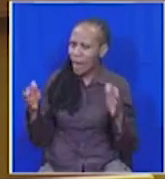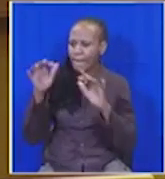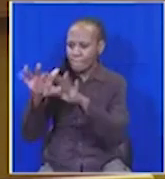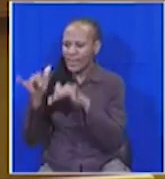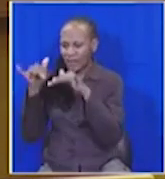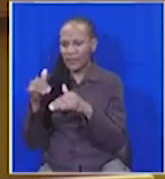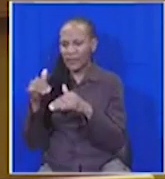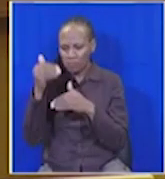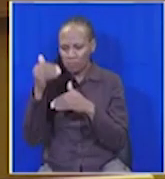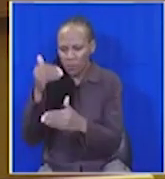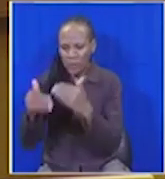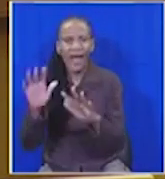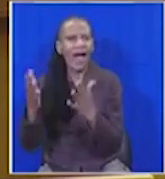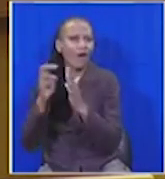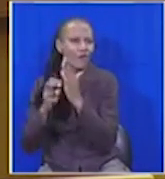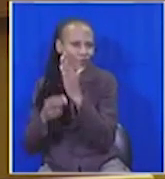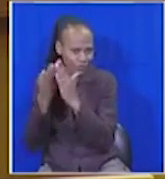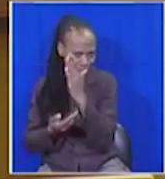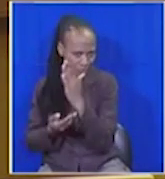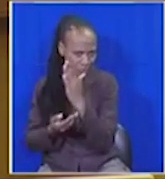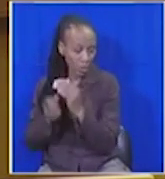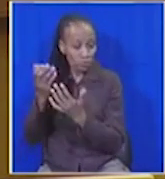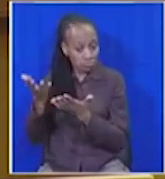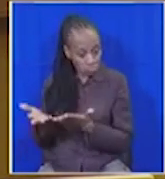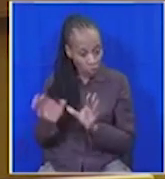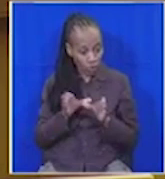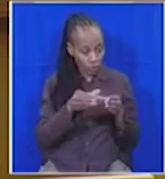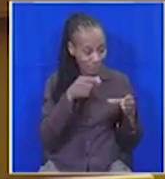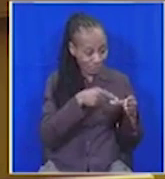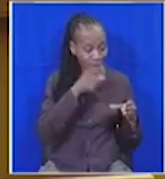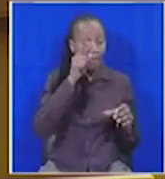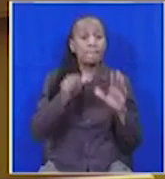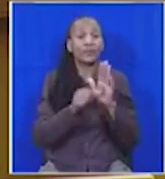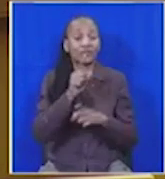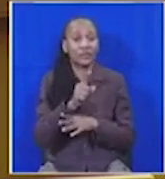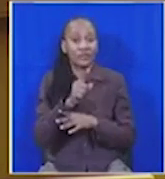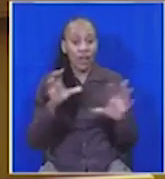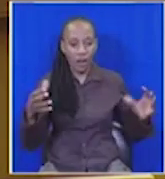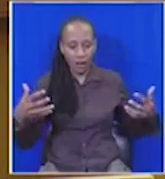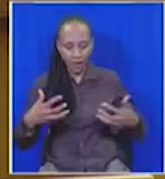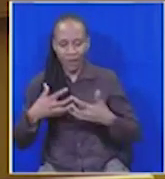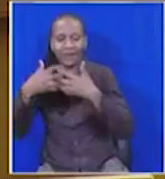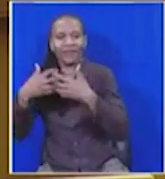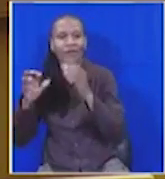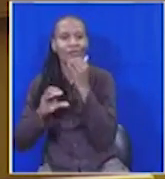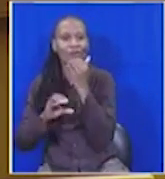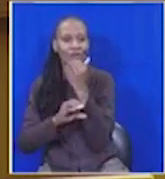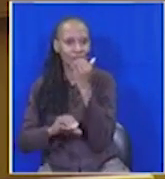legislation, it was necessary for them to align that section with the